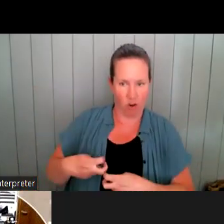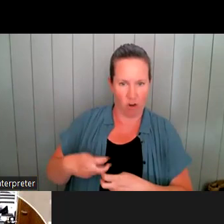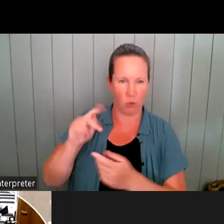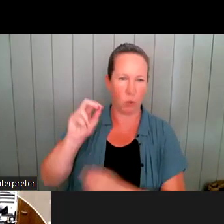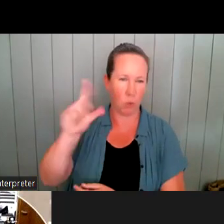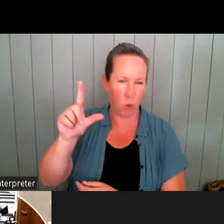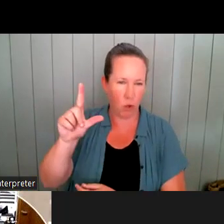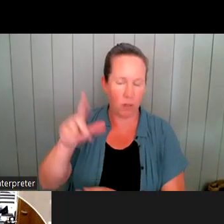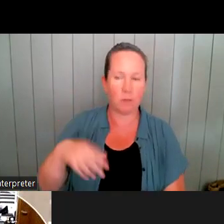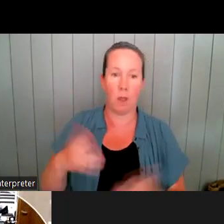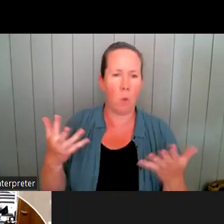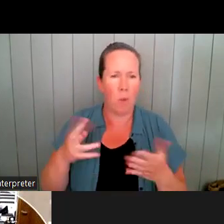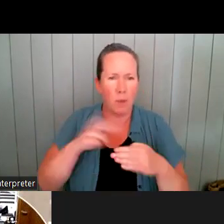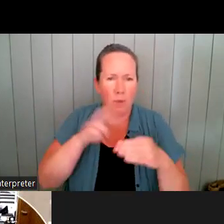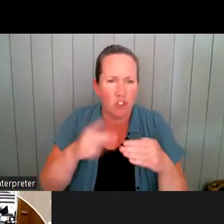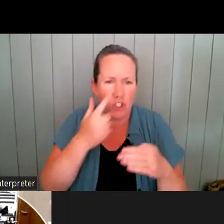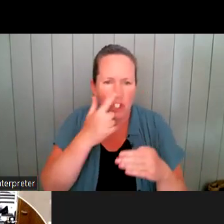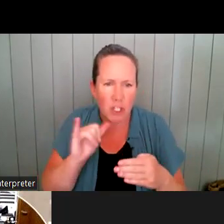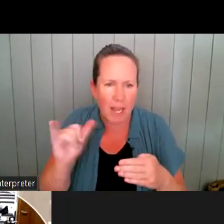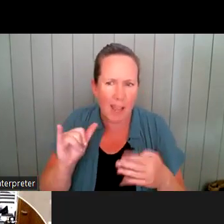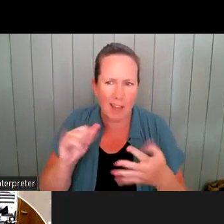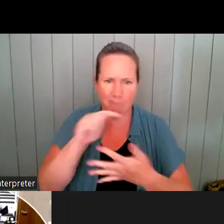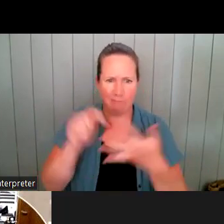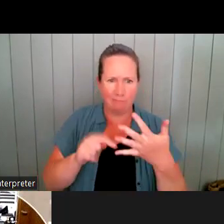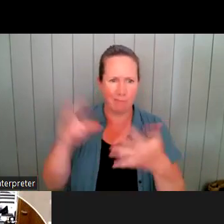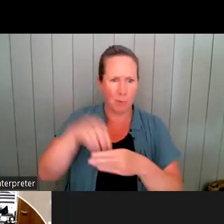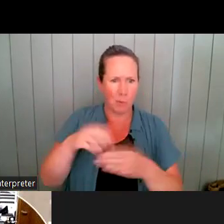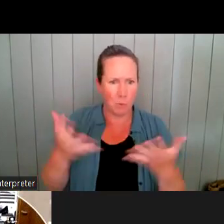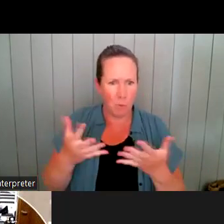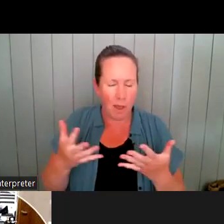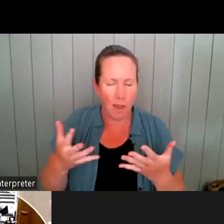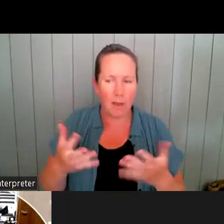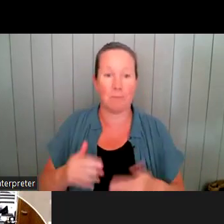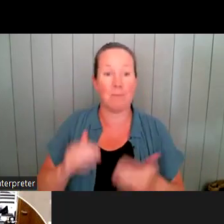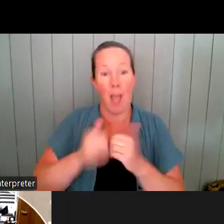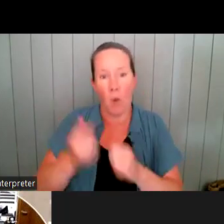results, and to explore career options.